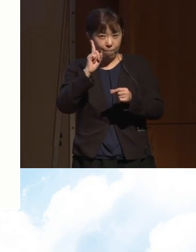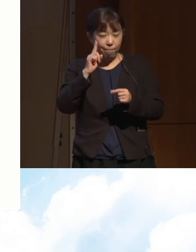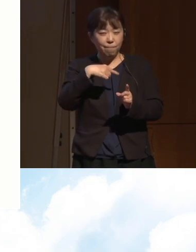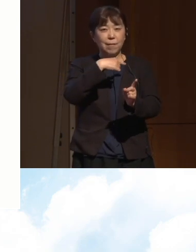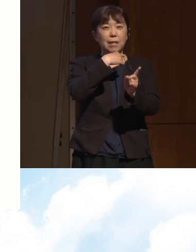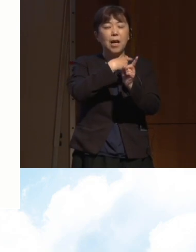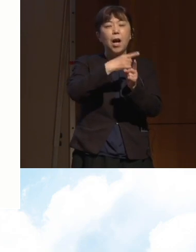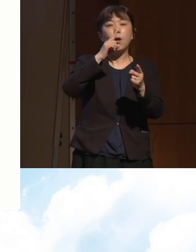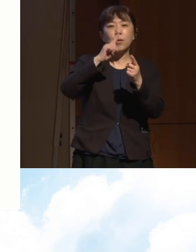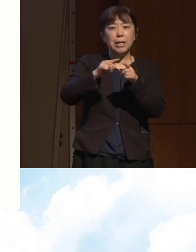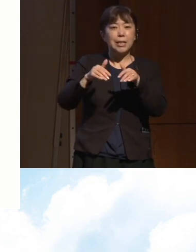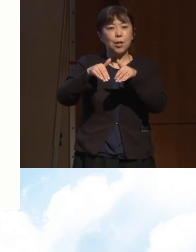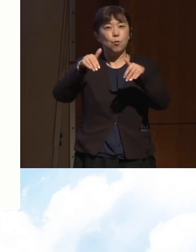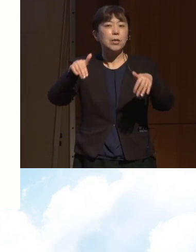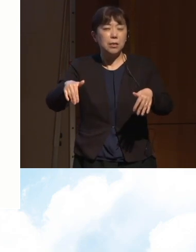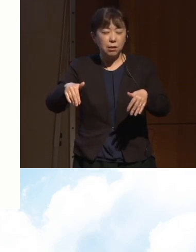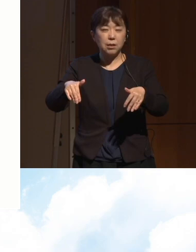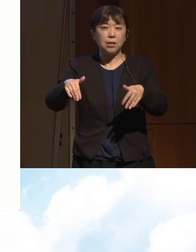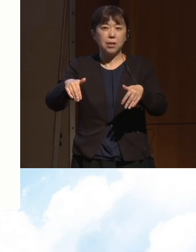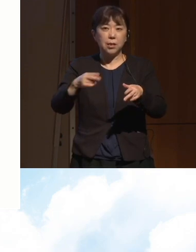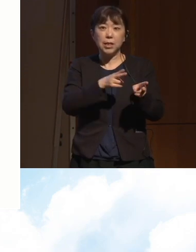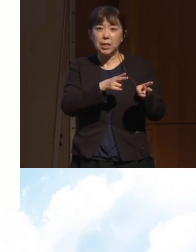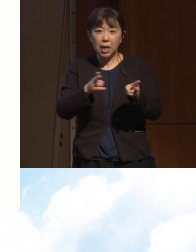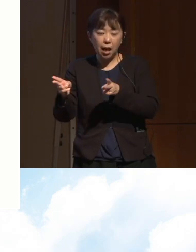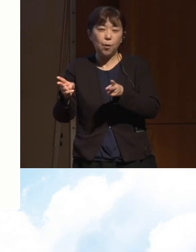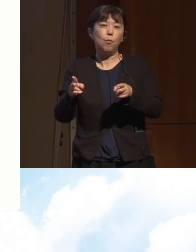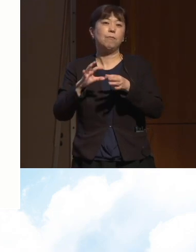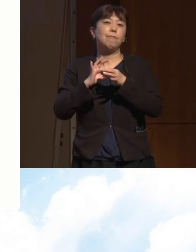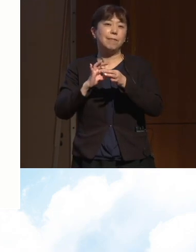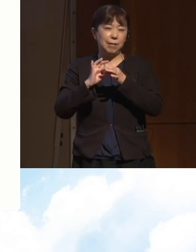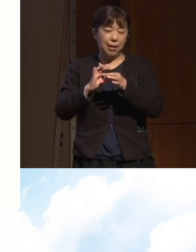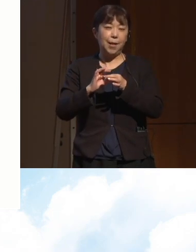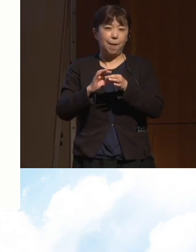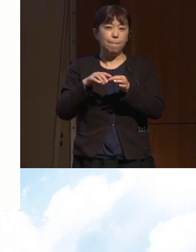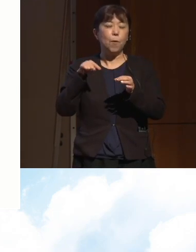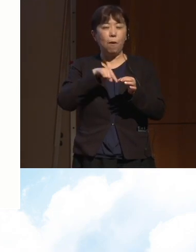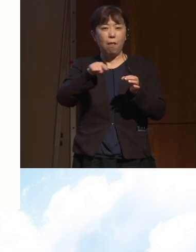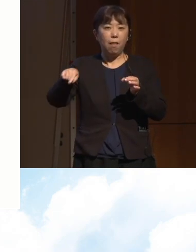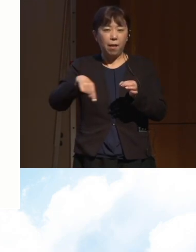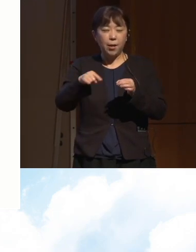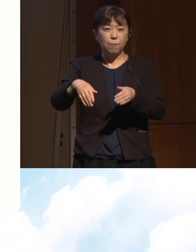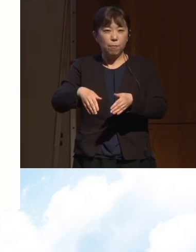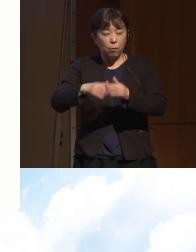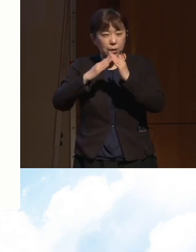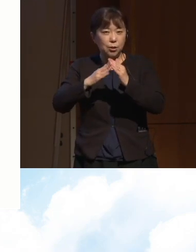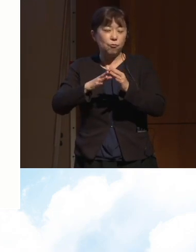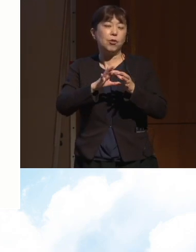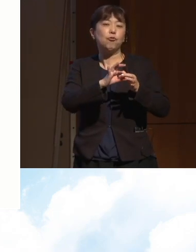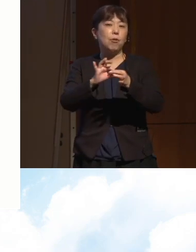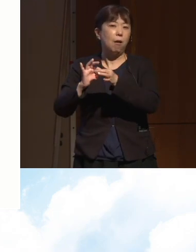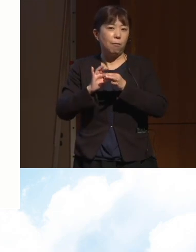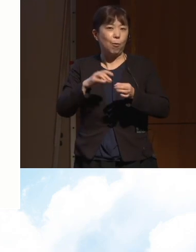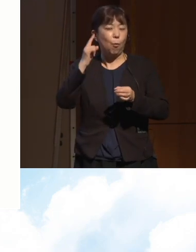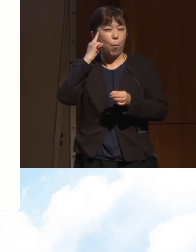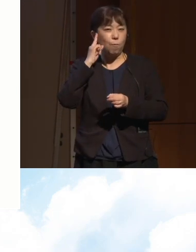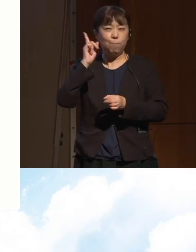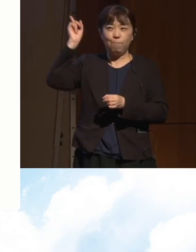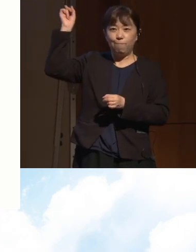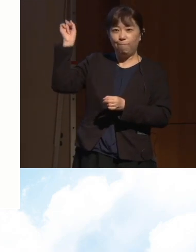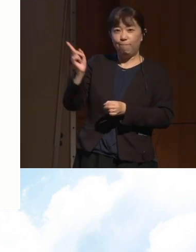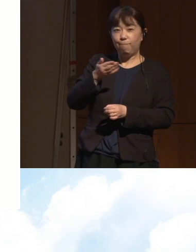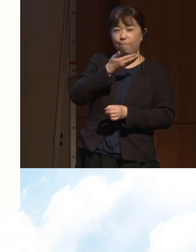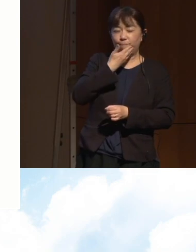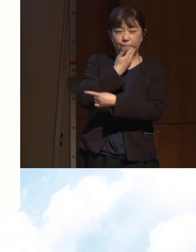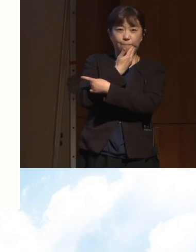and institutions of training are very important, and that is our ability